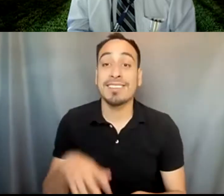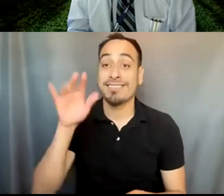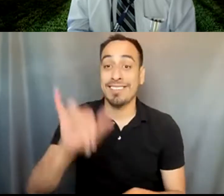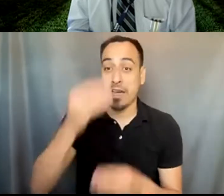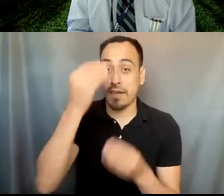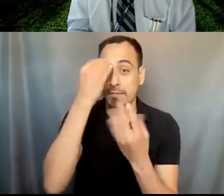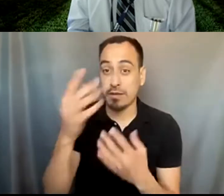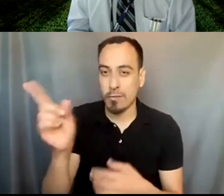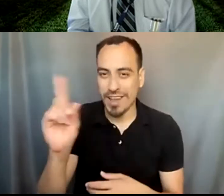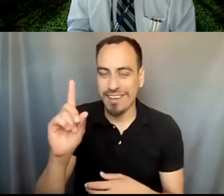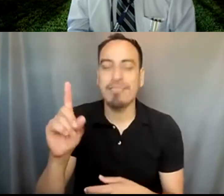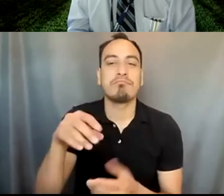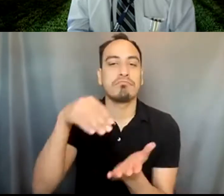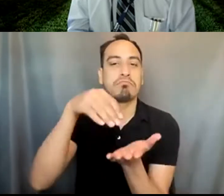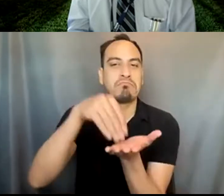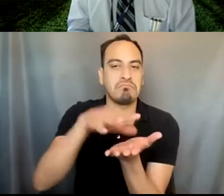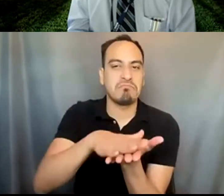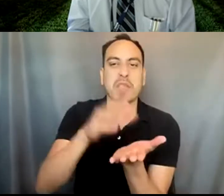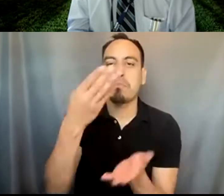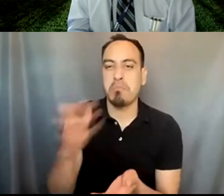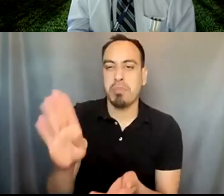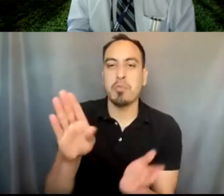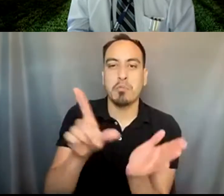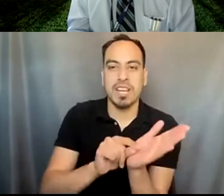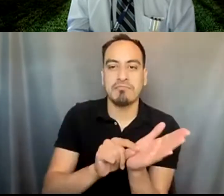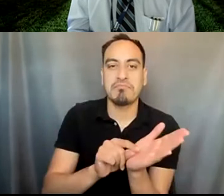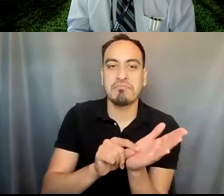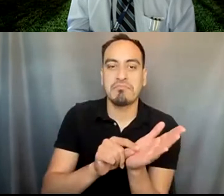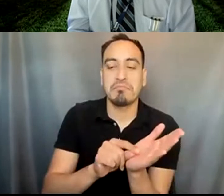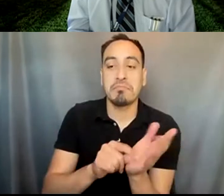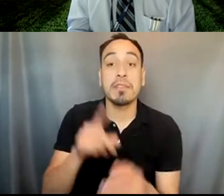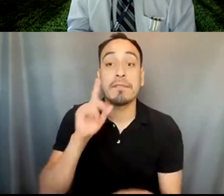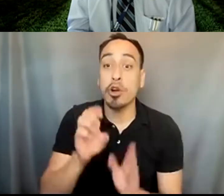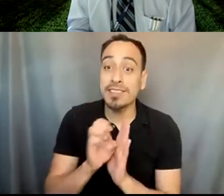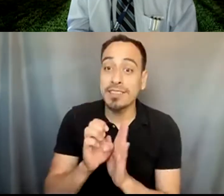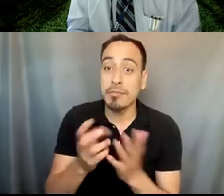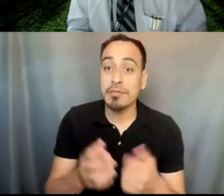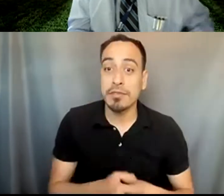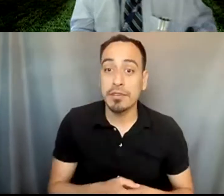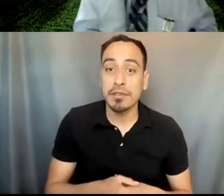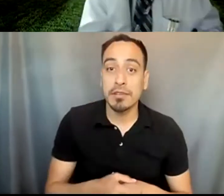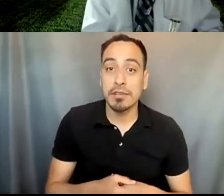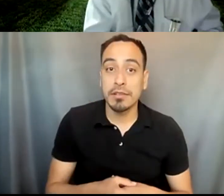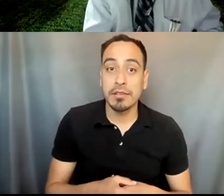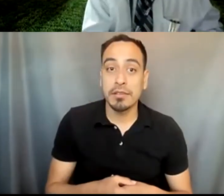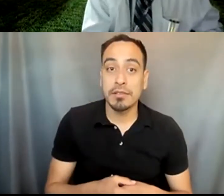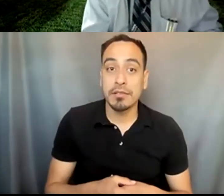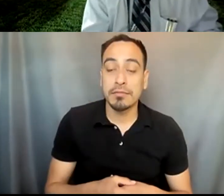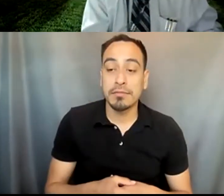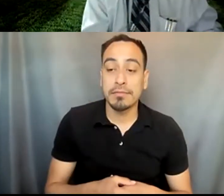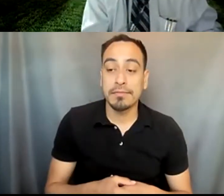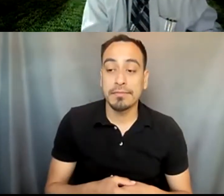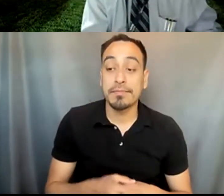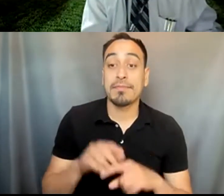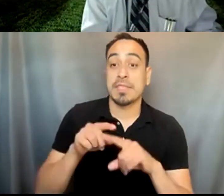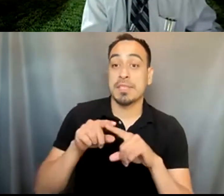in the blueprint right now. And for example, depending on the tier in which a county